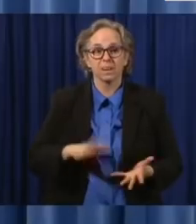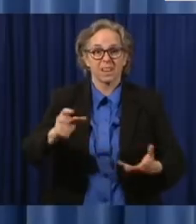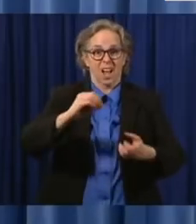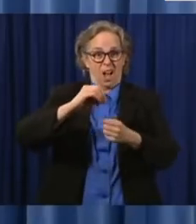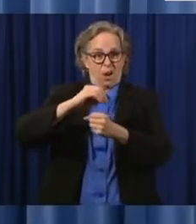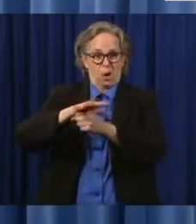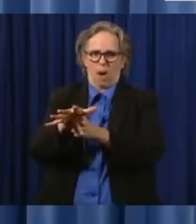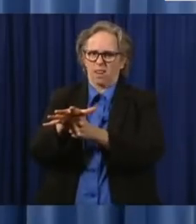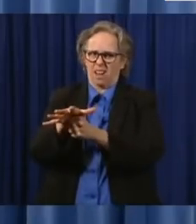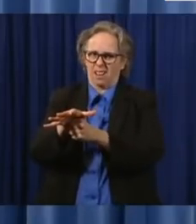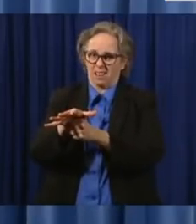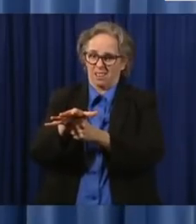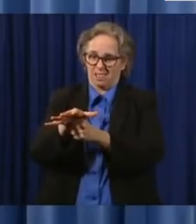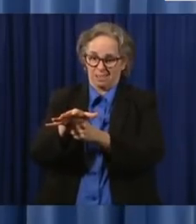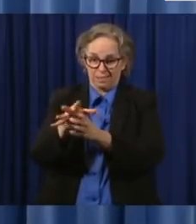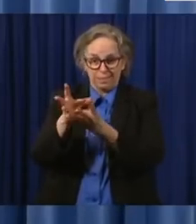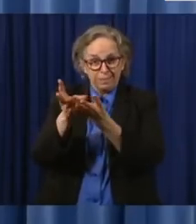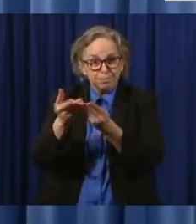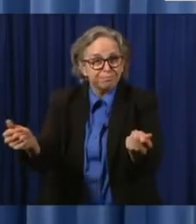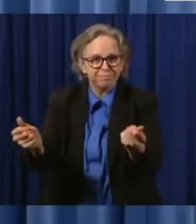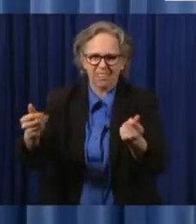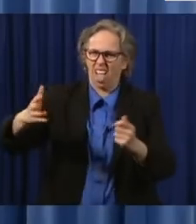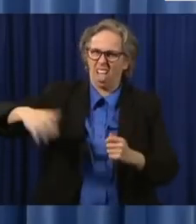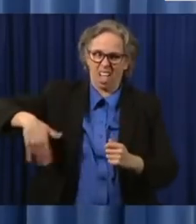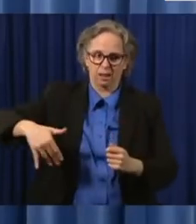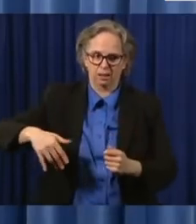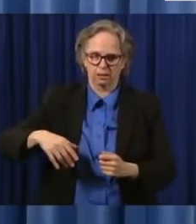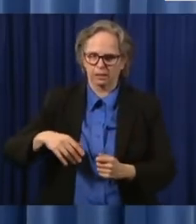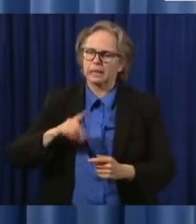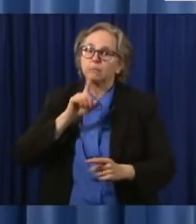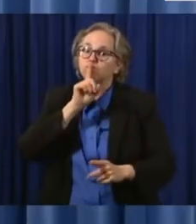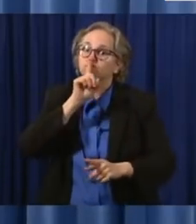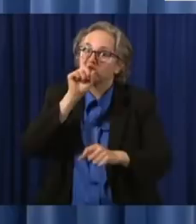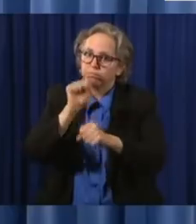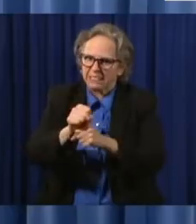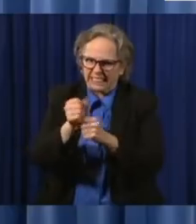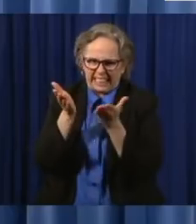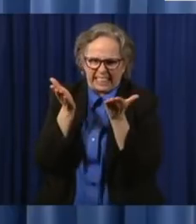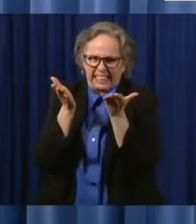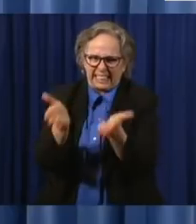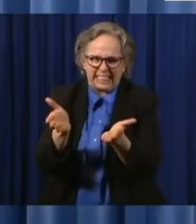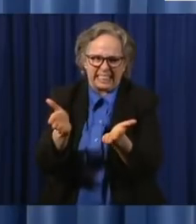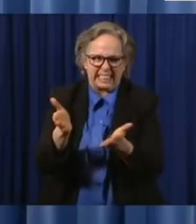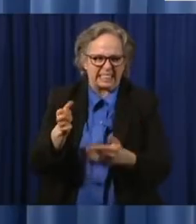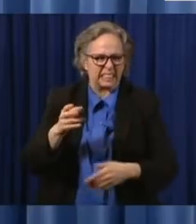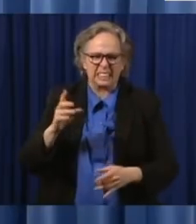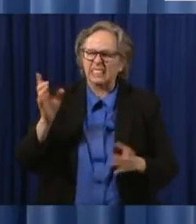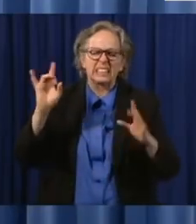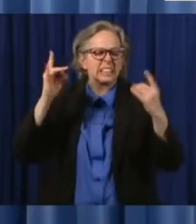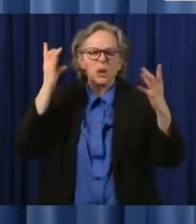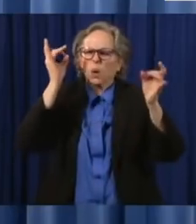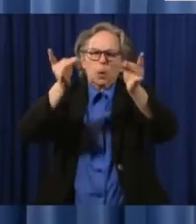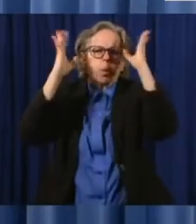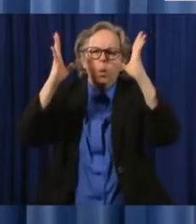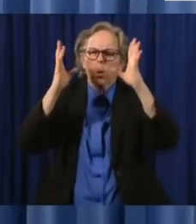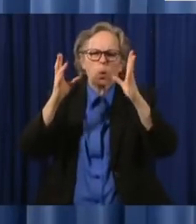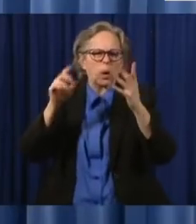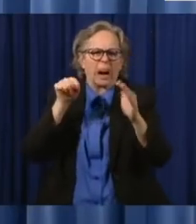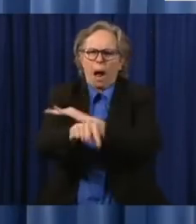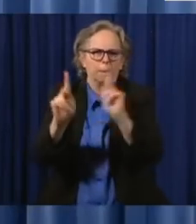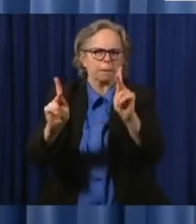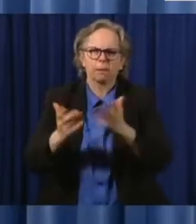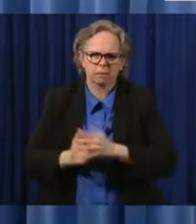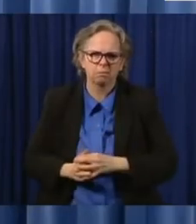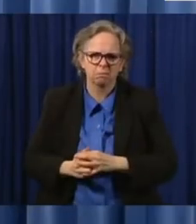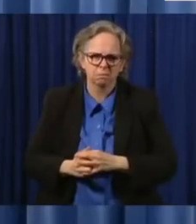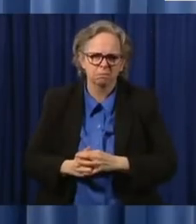gone. It is real, and it is deadly. This new phase that we're now in is about learning to live with